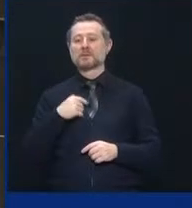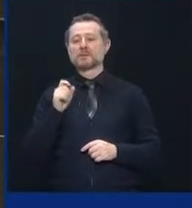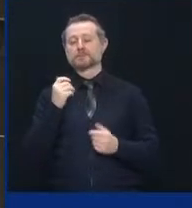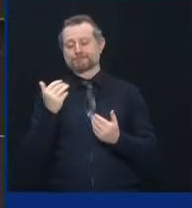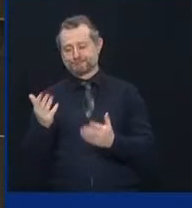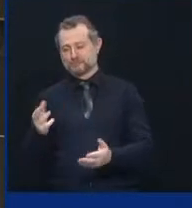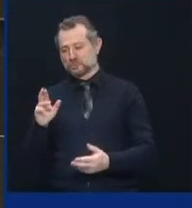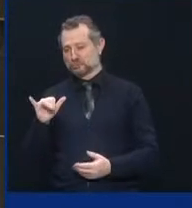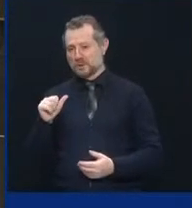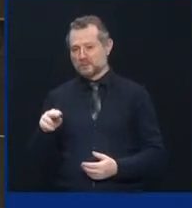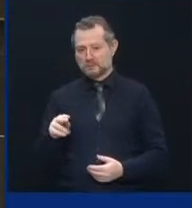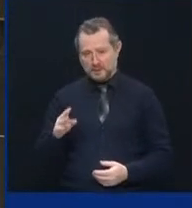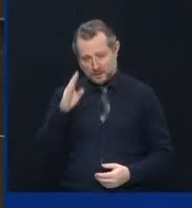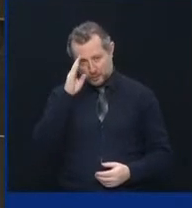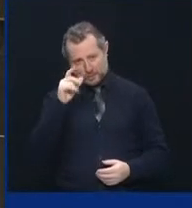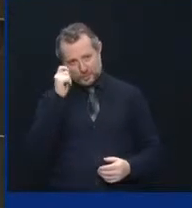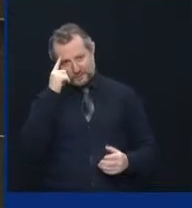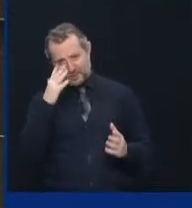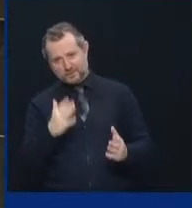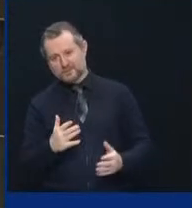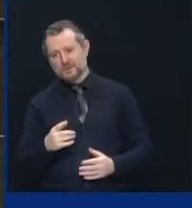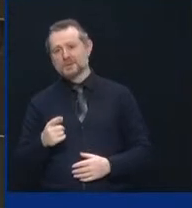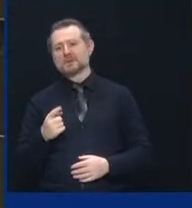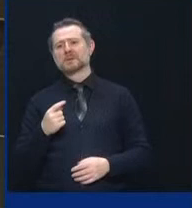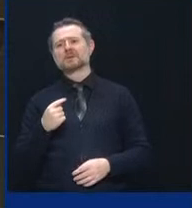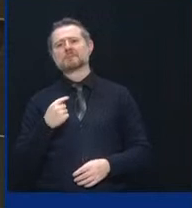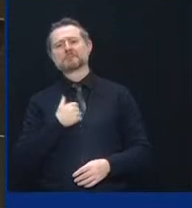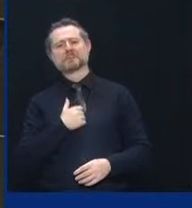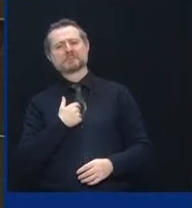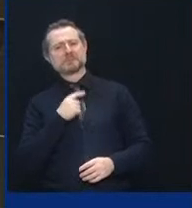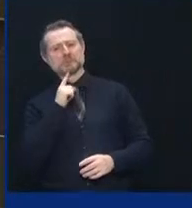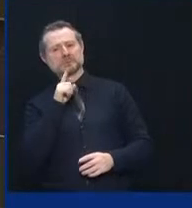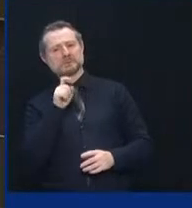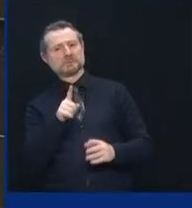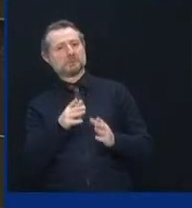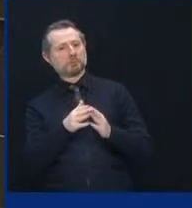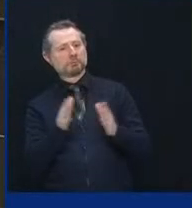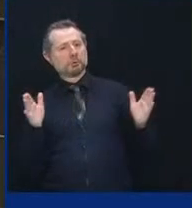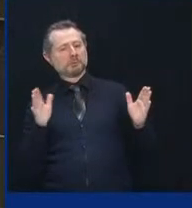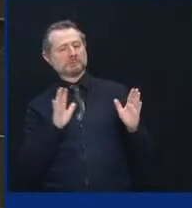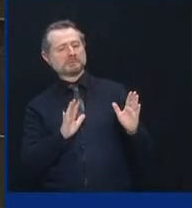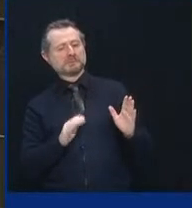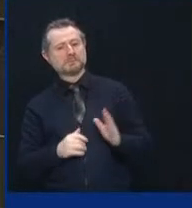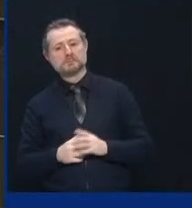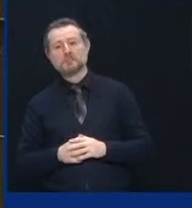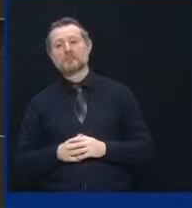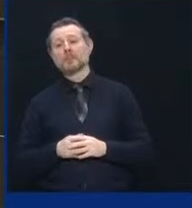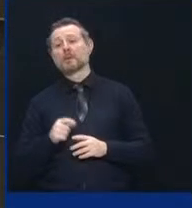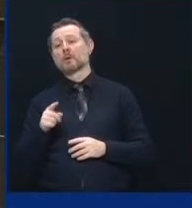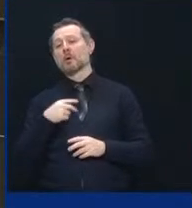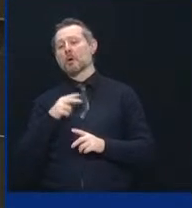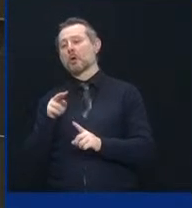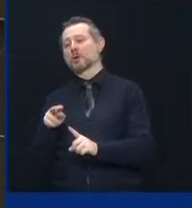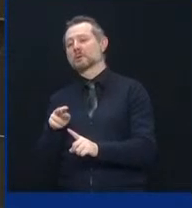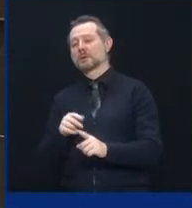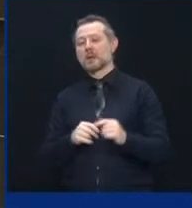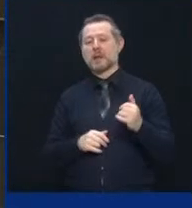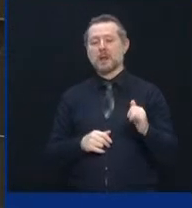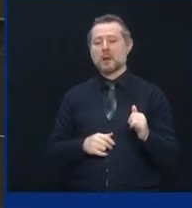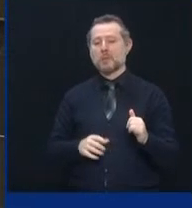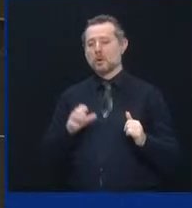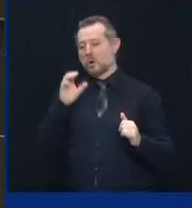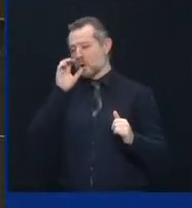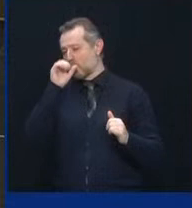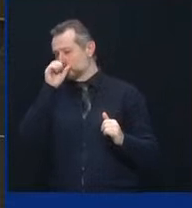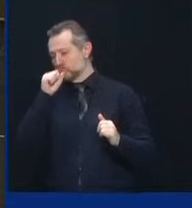Hi, Governor. I apologize for asking such a broad question, but I think when we look at the yellow and orange zones, and there's been so many